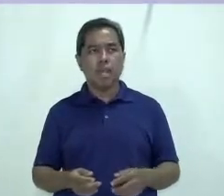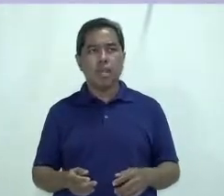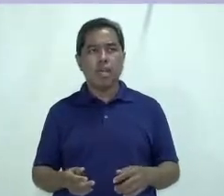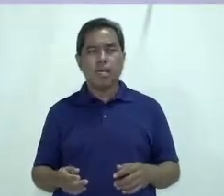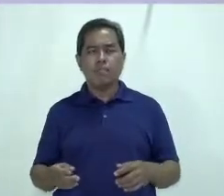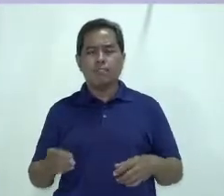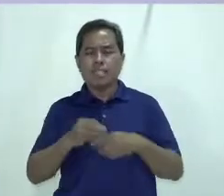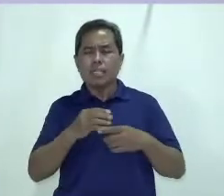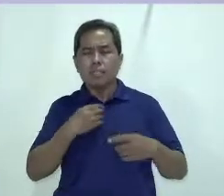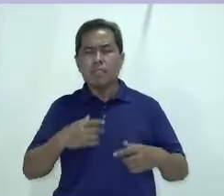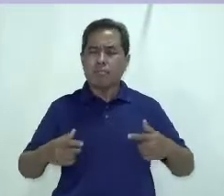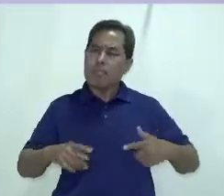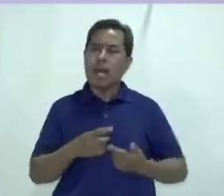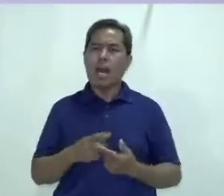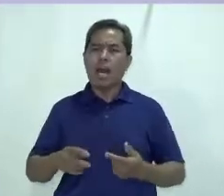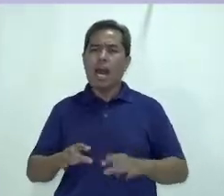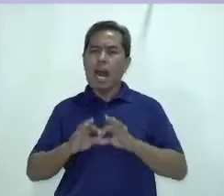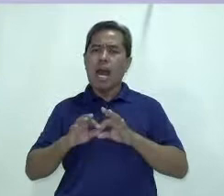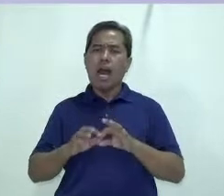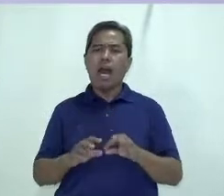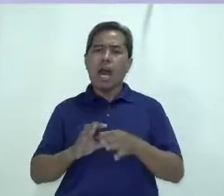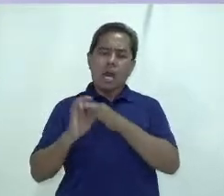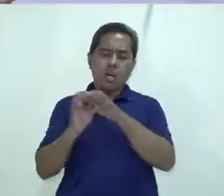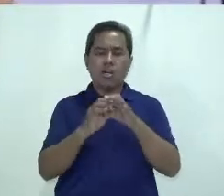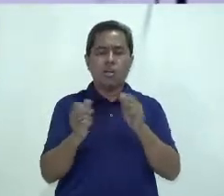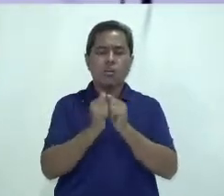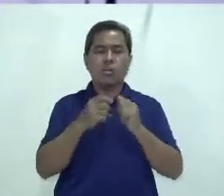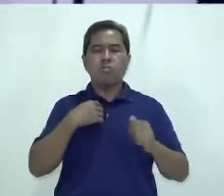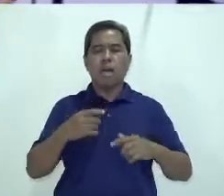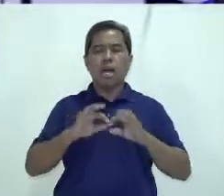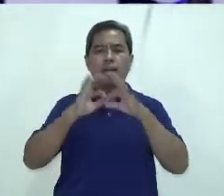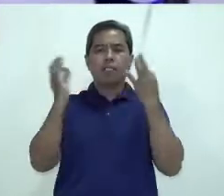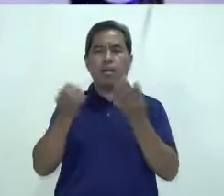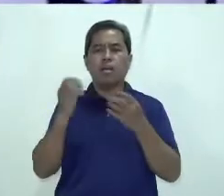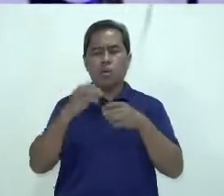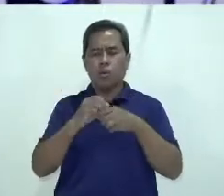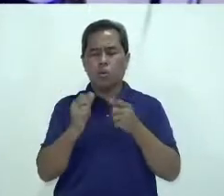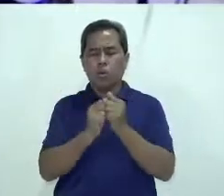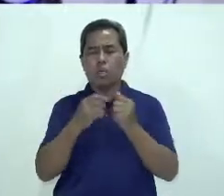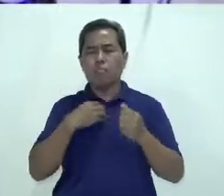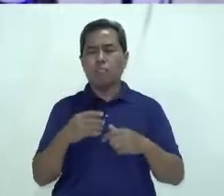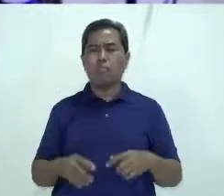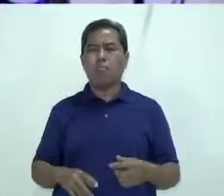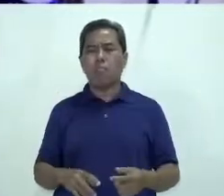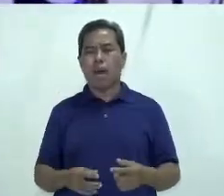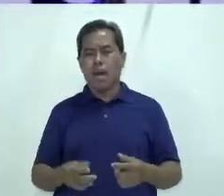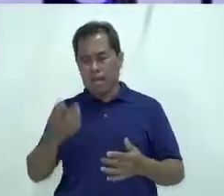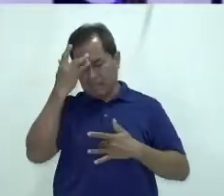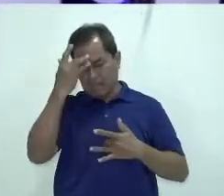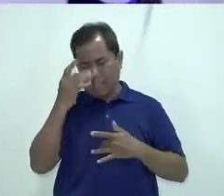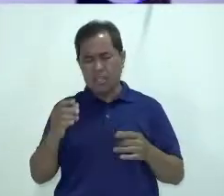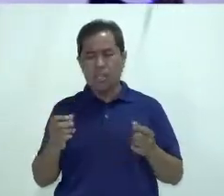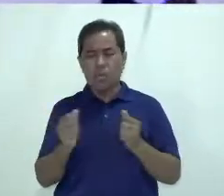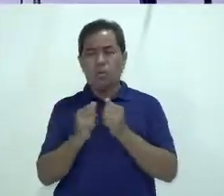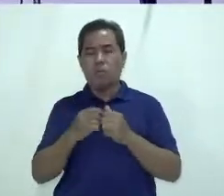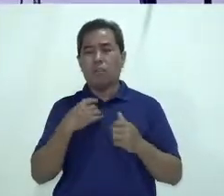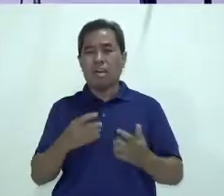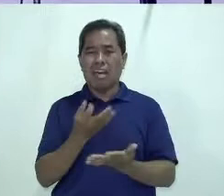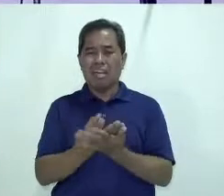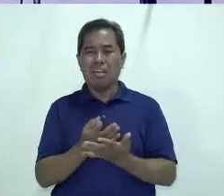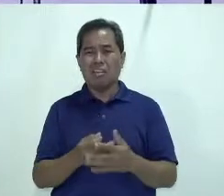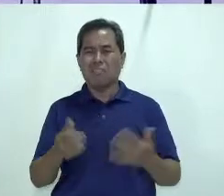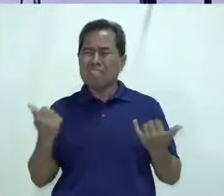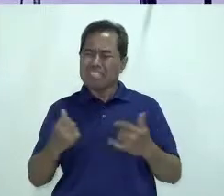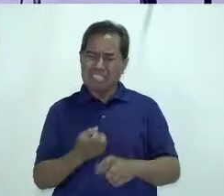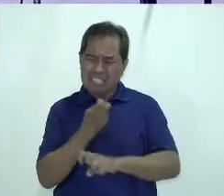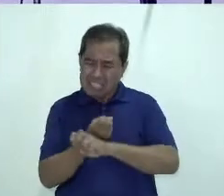my relationship, in my family, with my sickness, with my finances, it's difficult. It's tough. Some of us may